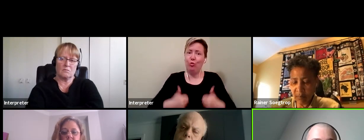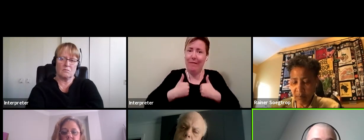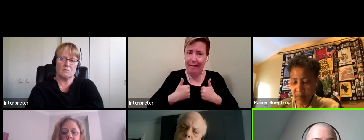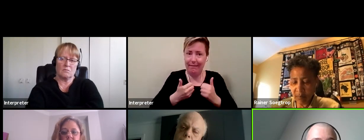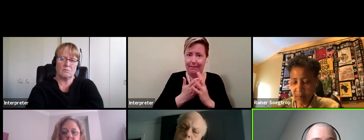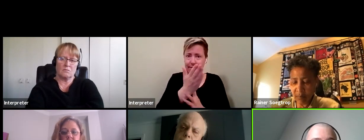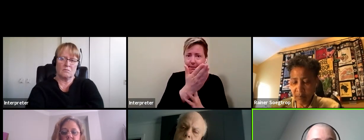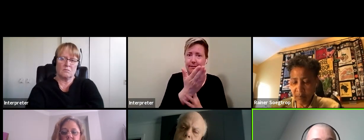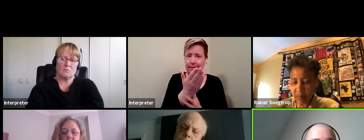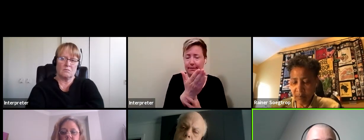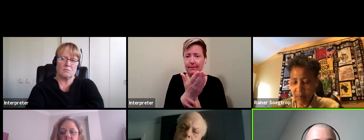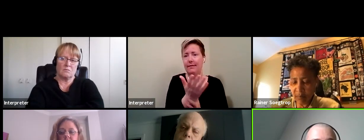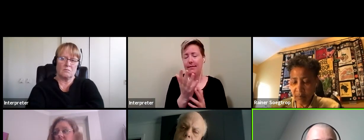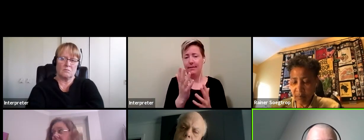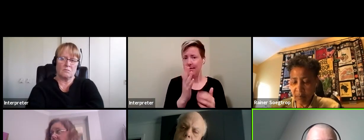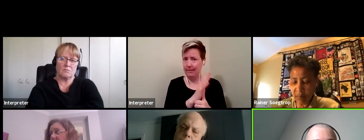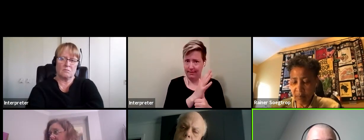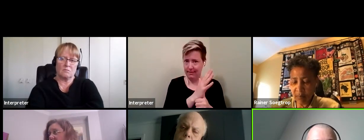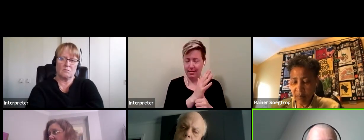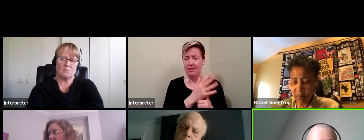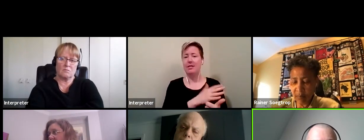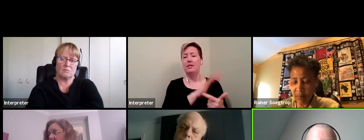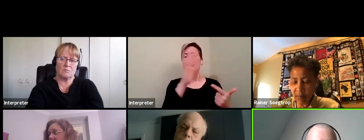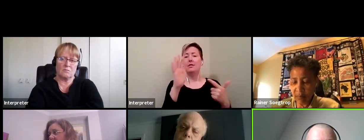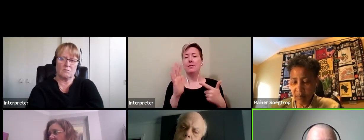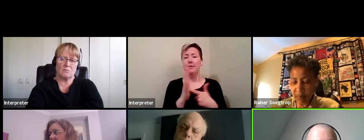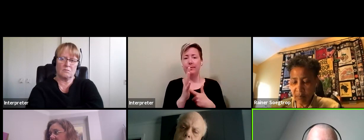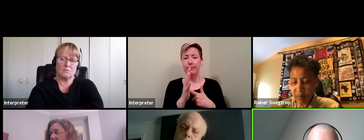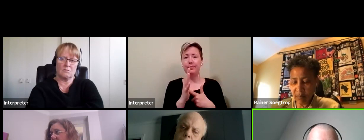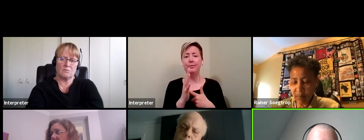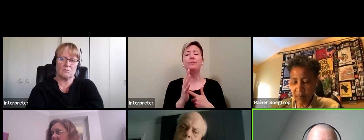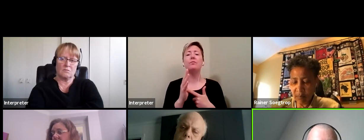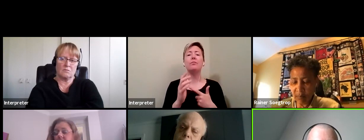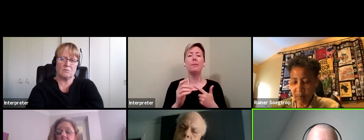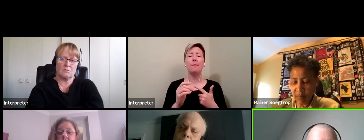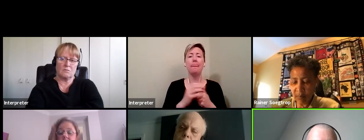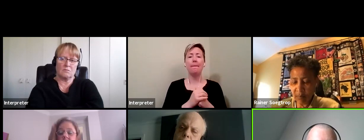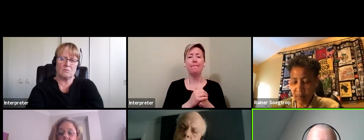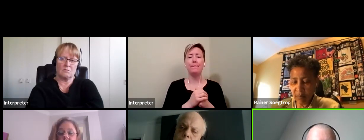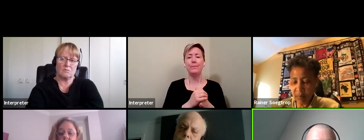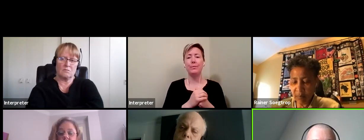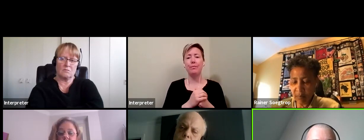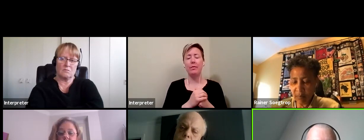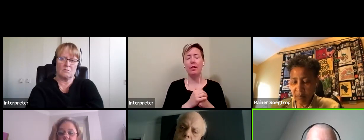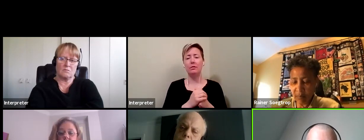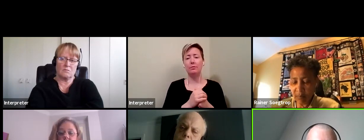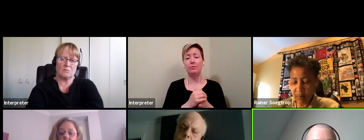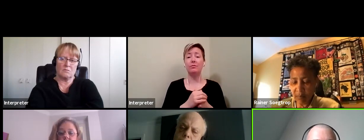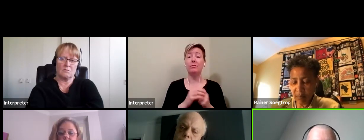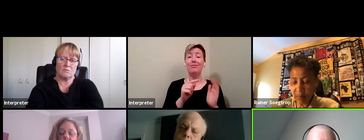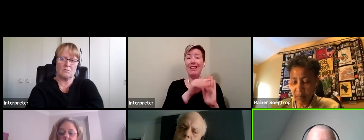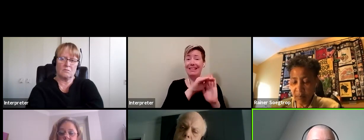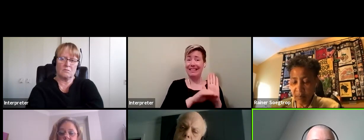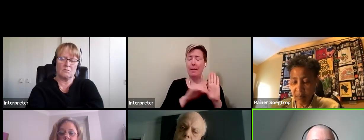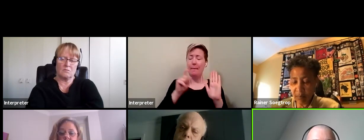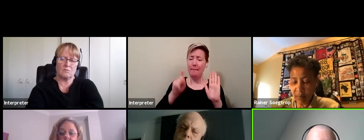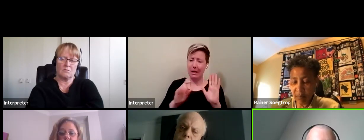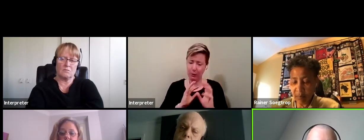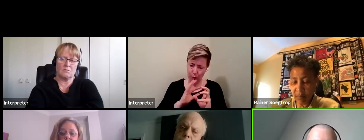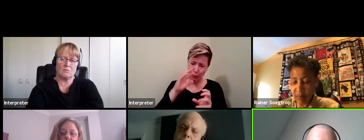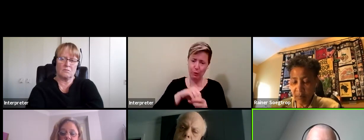else. Second, we need a clear and explicit statement that reaffirms human rights principles and expressly states